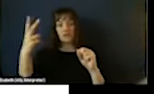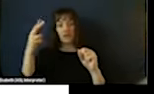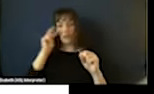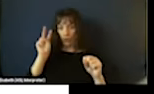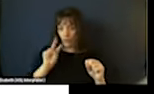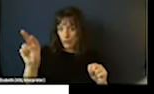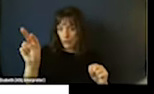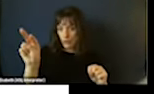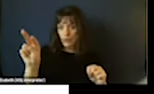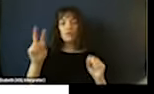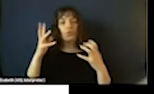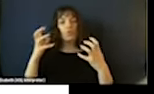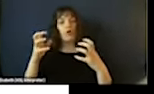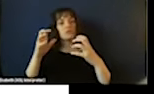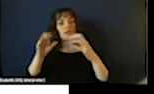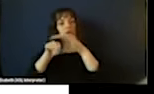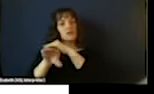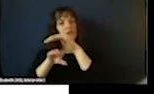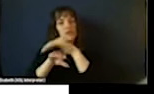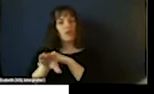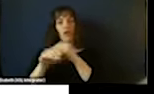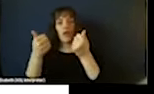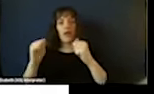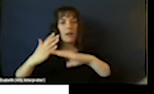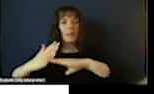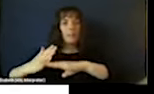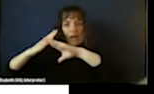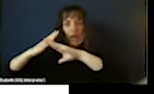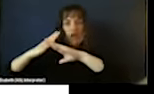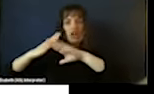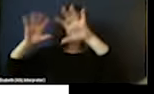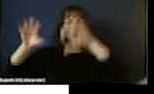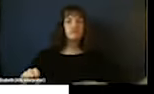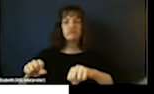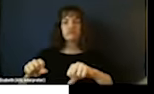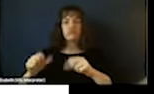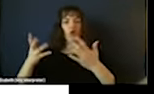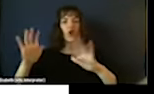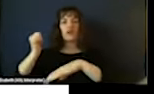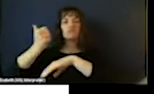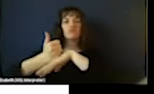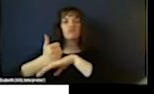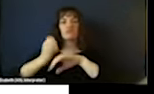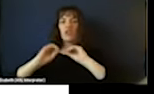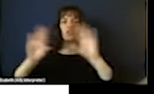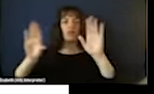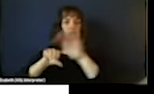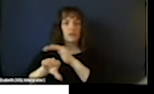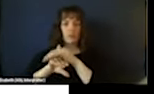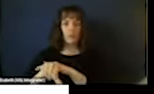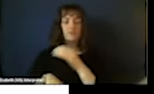as accessible as possible and to remove barriers from the very beginning. This mentality has become popular